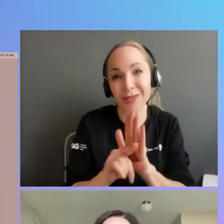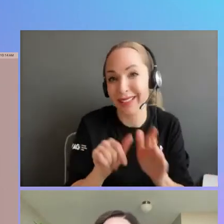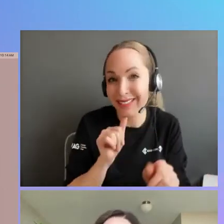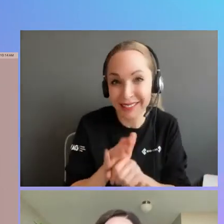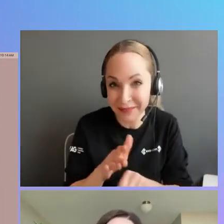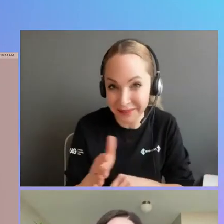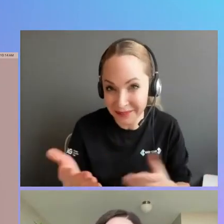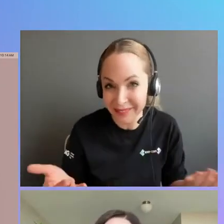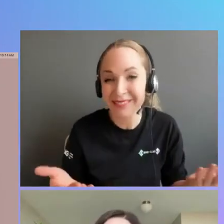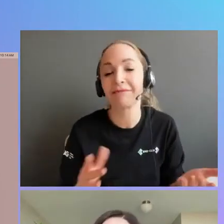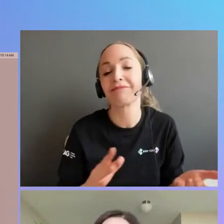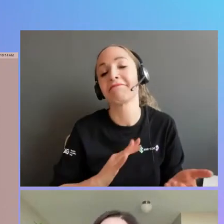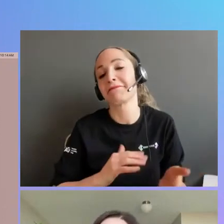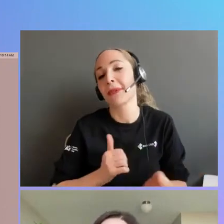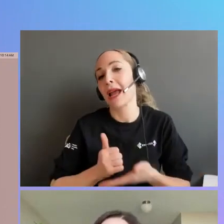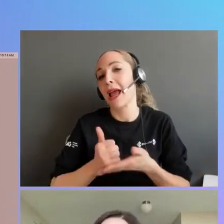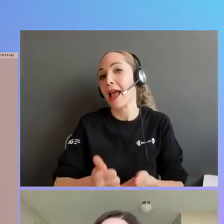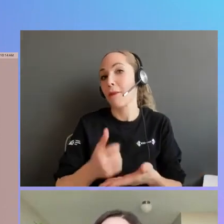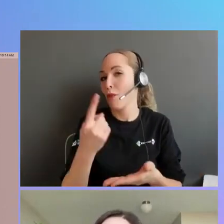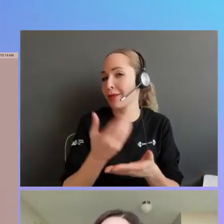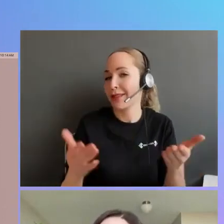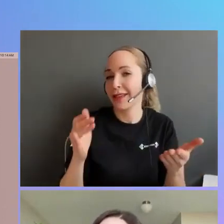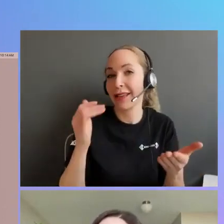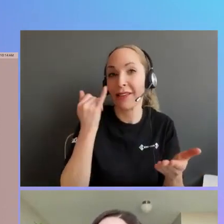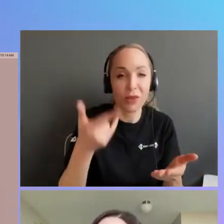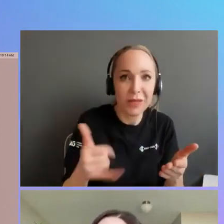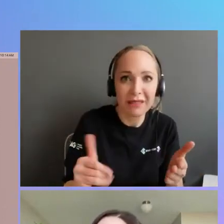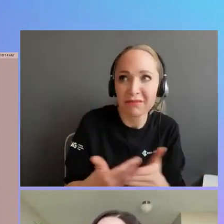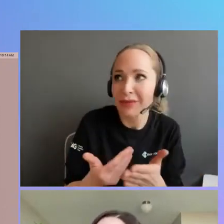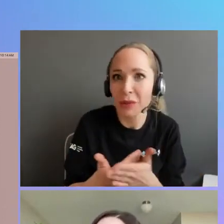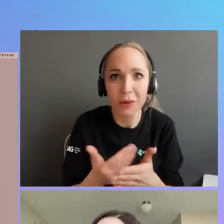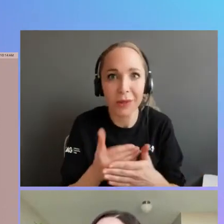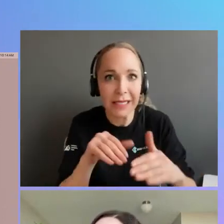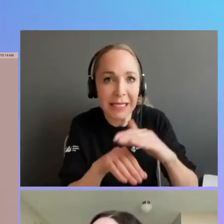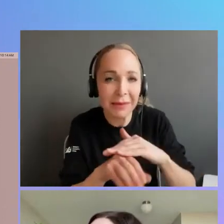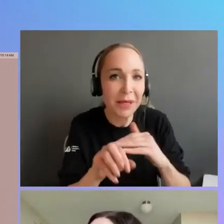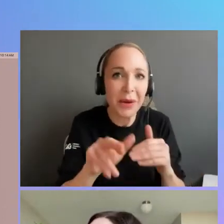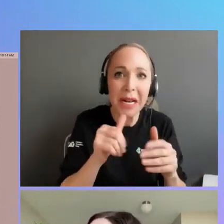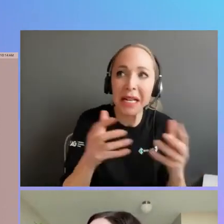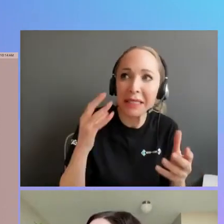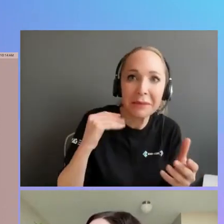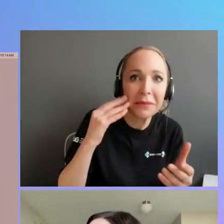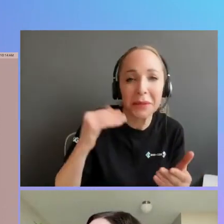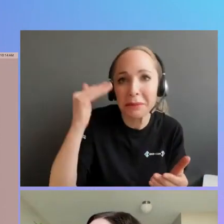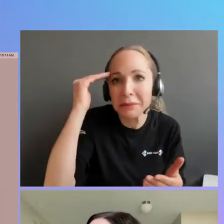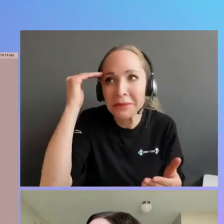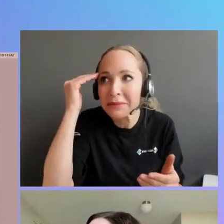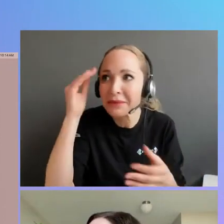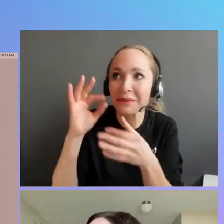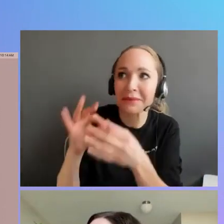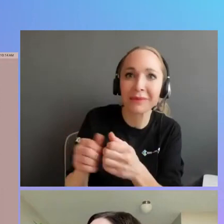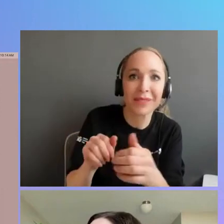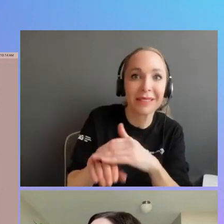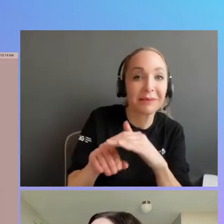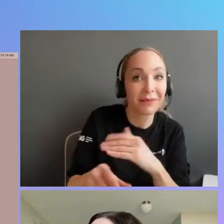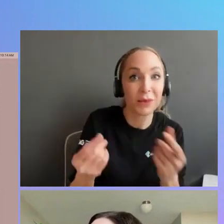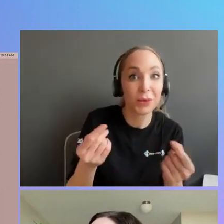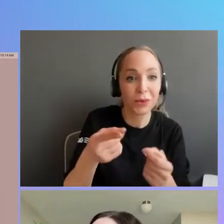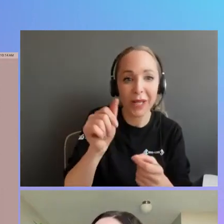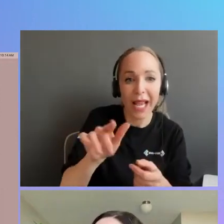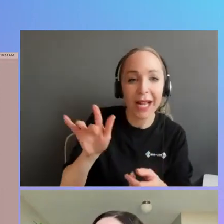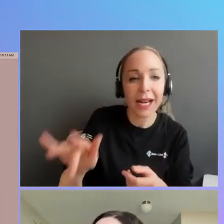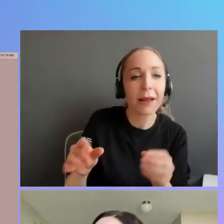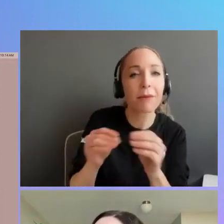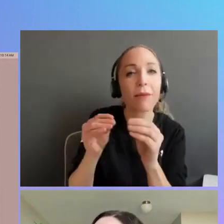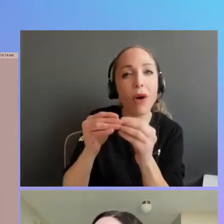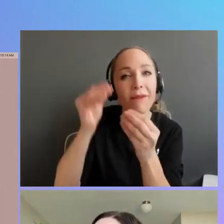helpful, especially if you're newer to accessibility or you don't have a lot of accessibility knowledge, is that you can always click this more info